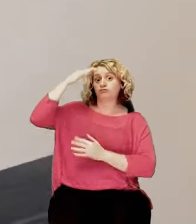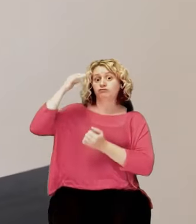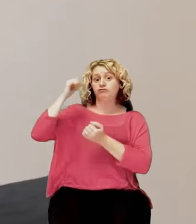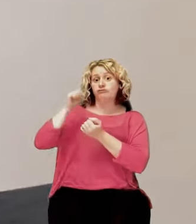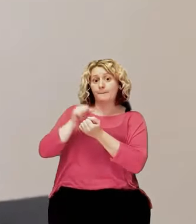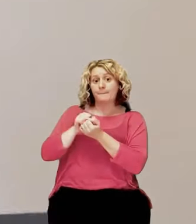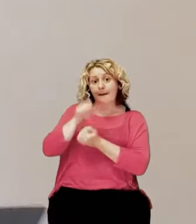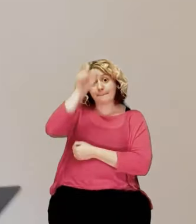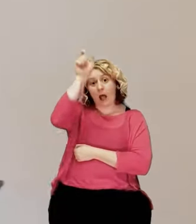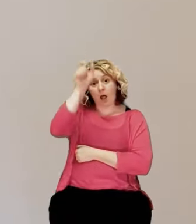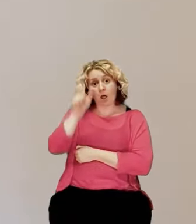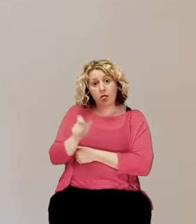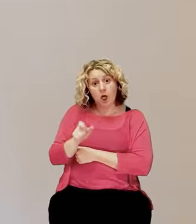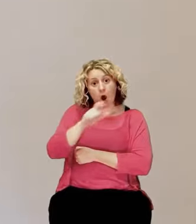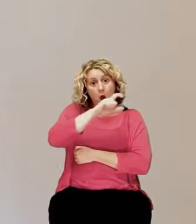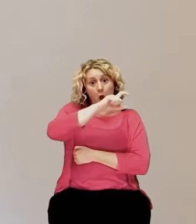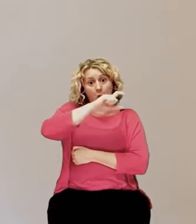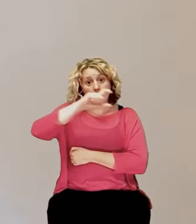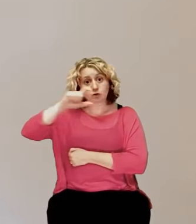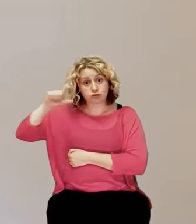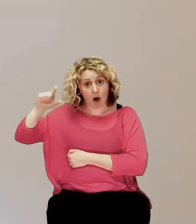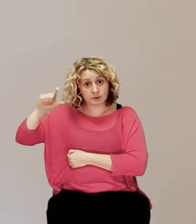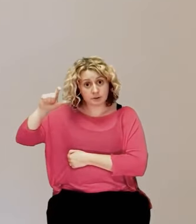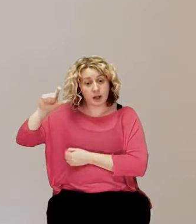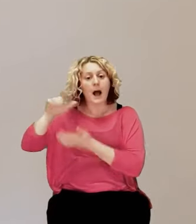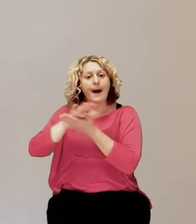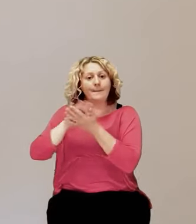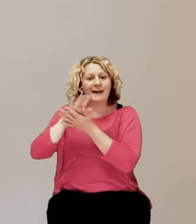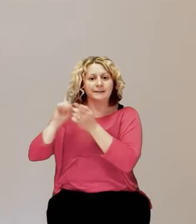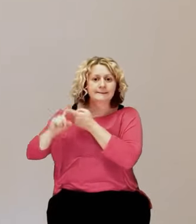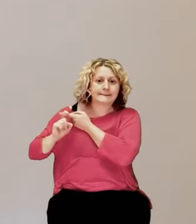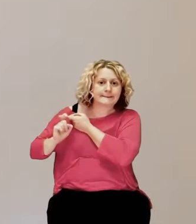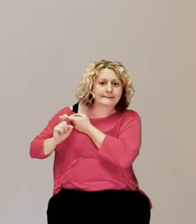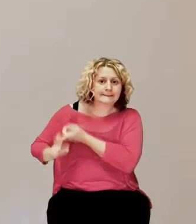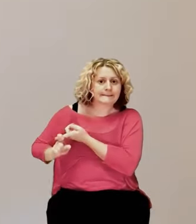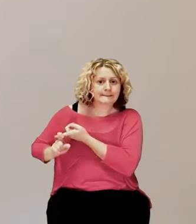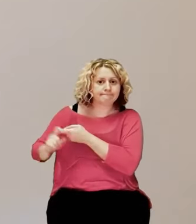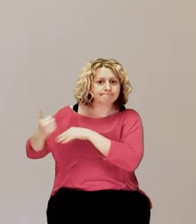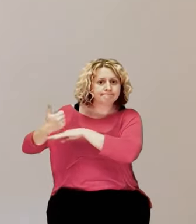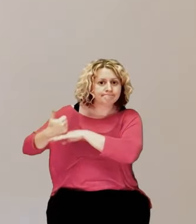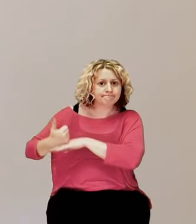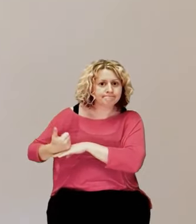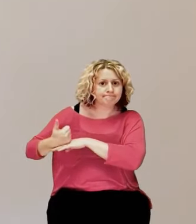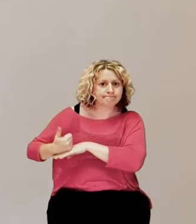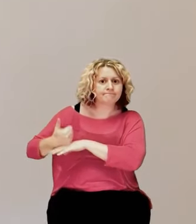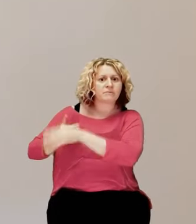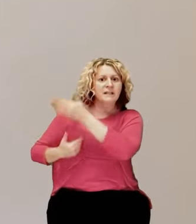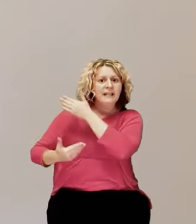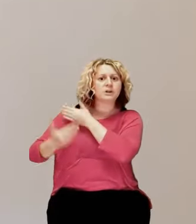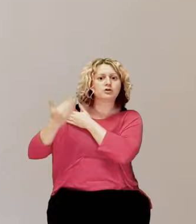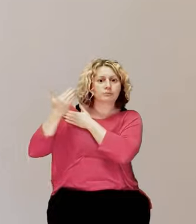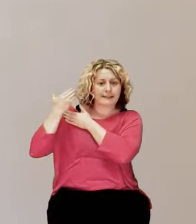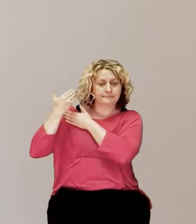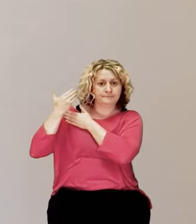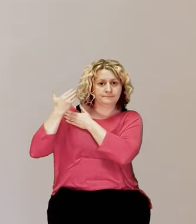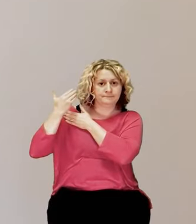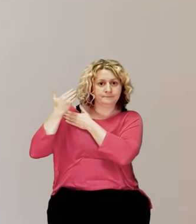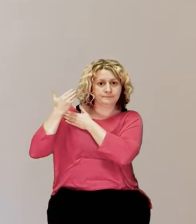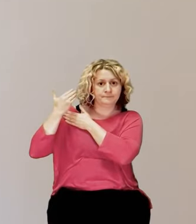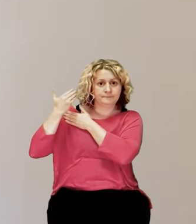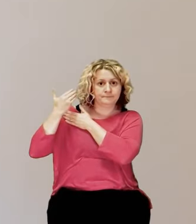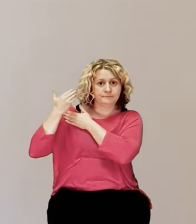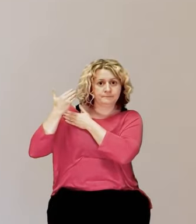some bearings that happened in history. God appeared in Christ to to do that. Okay, are we